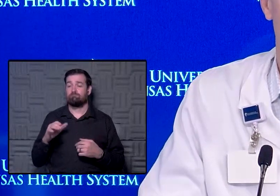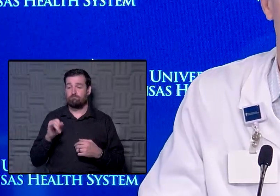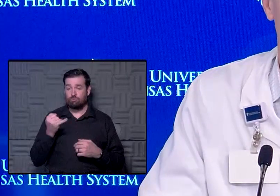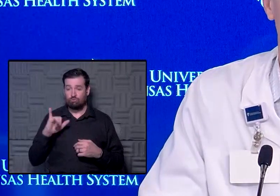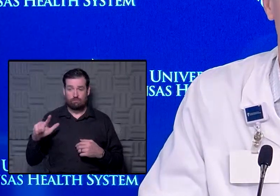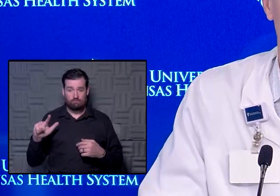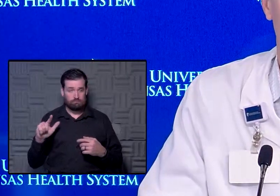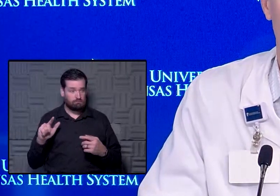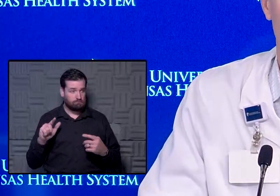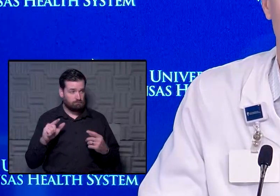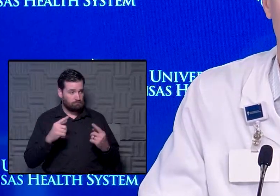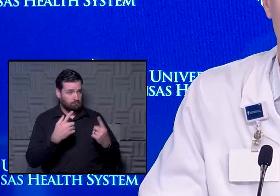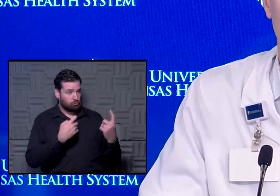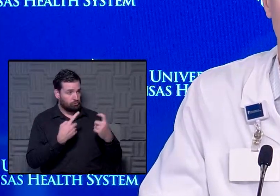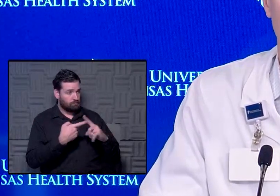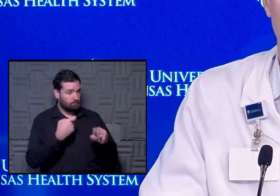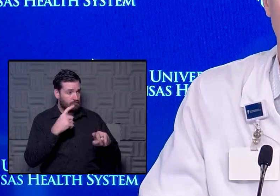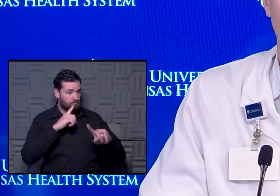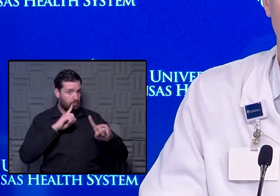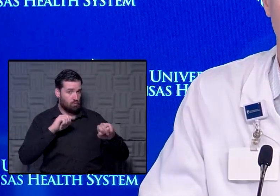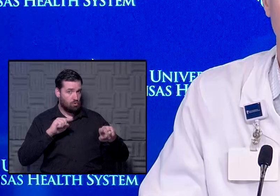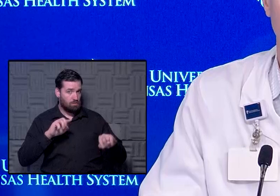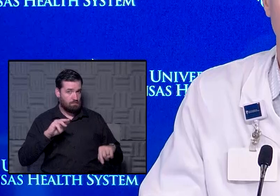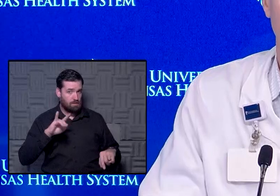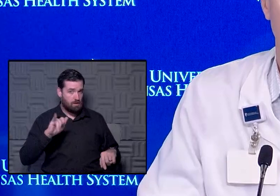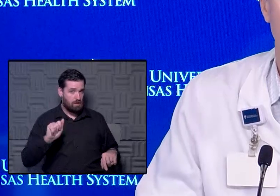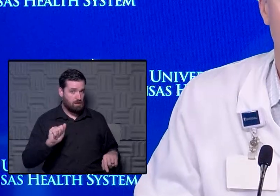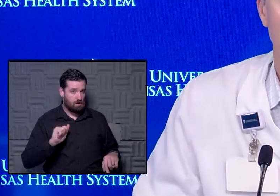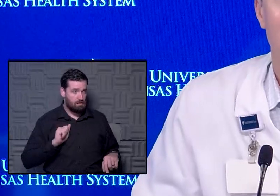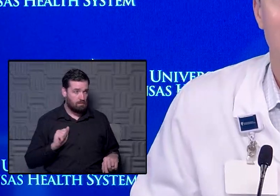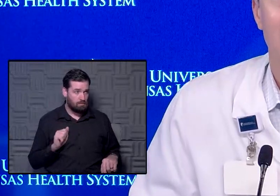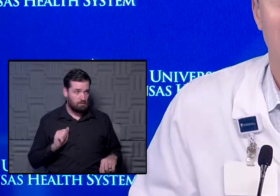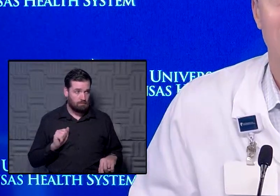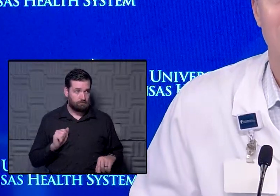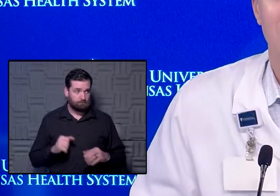Jill, are there any questions from reporters today?